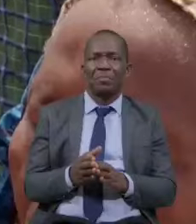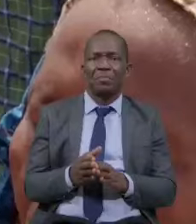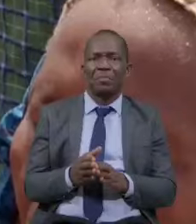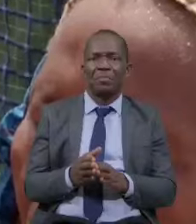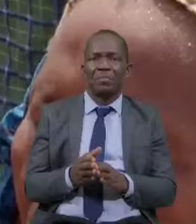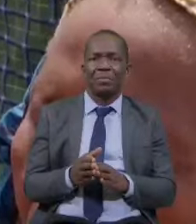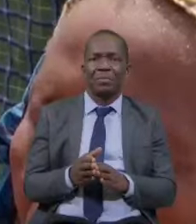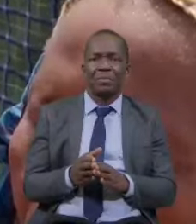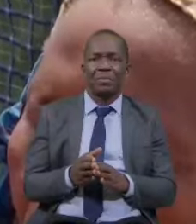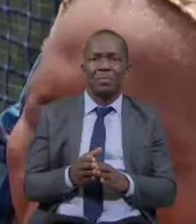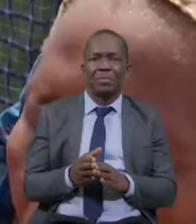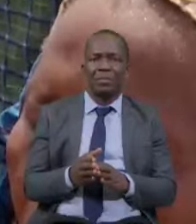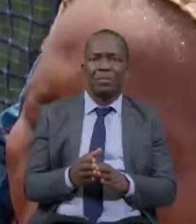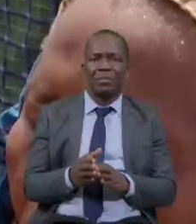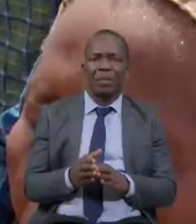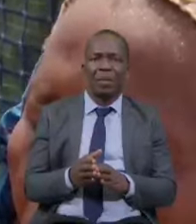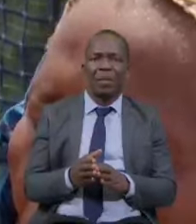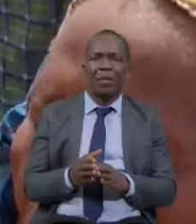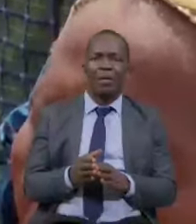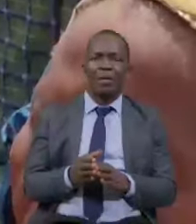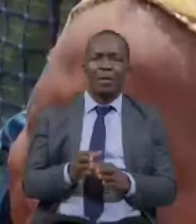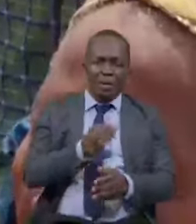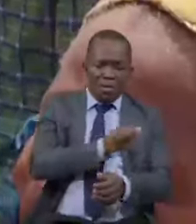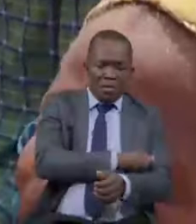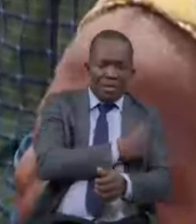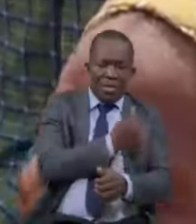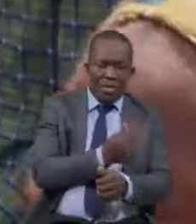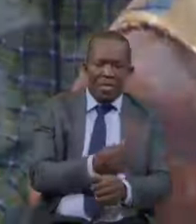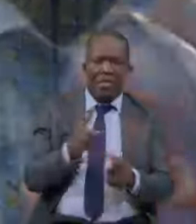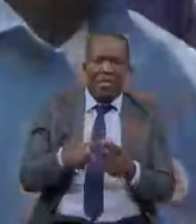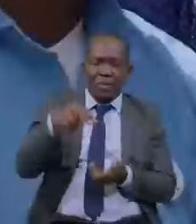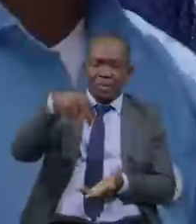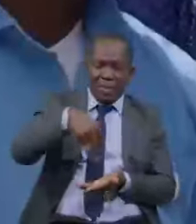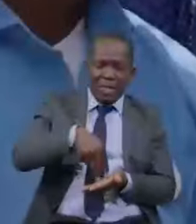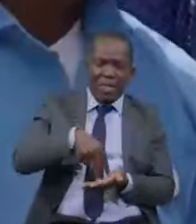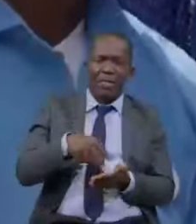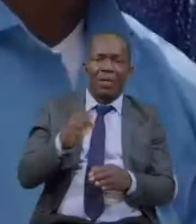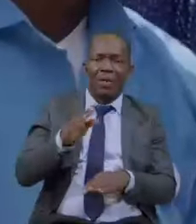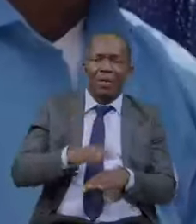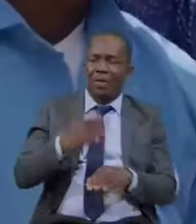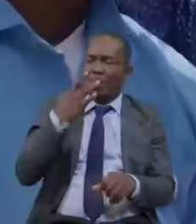Authorization to stand on the promises.